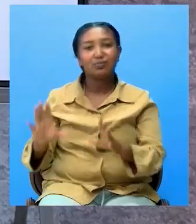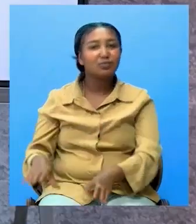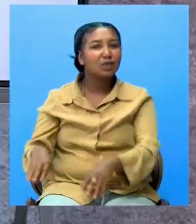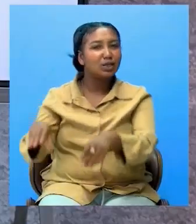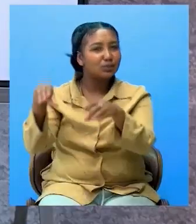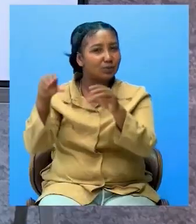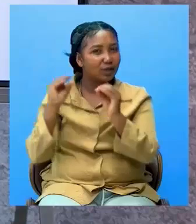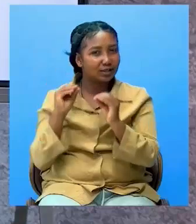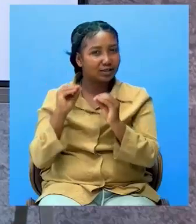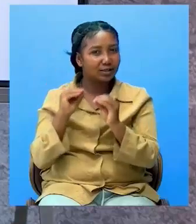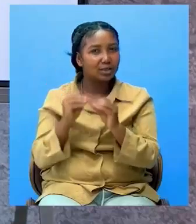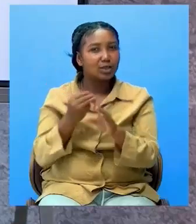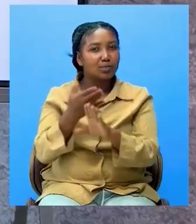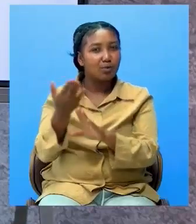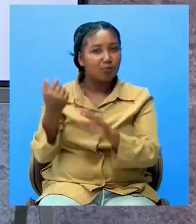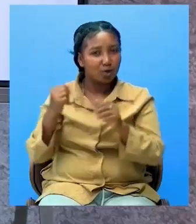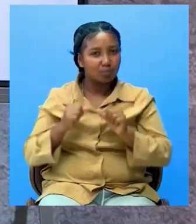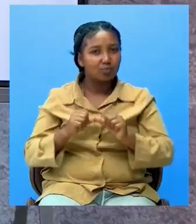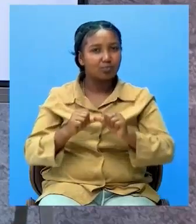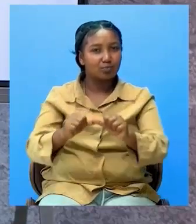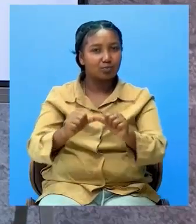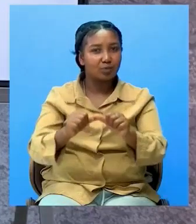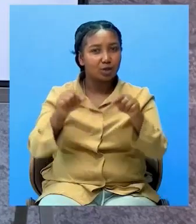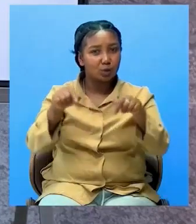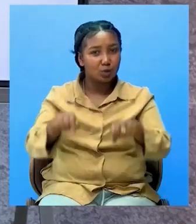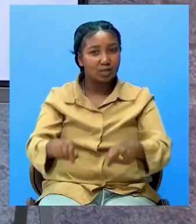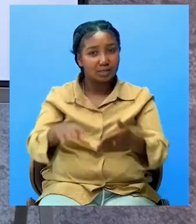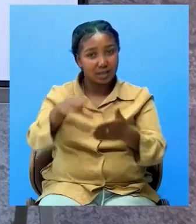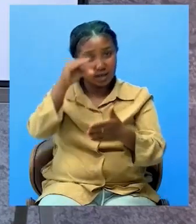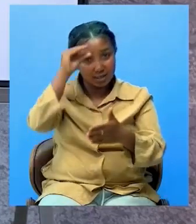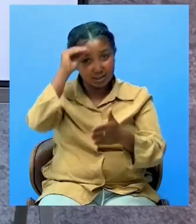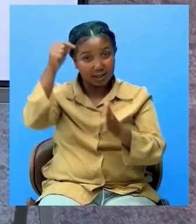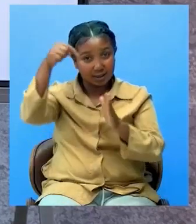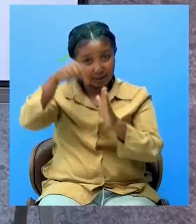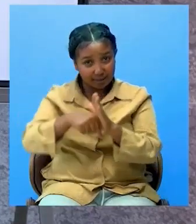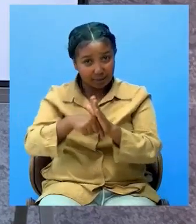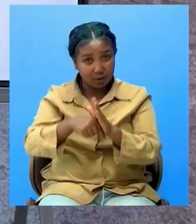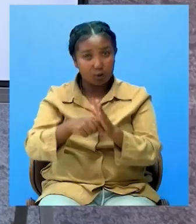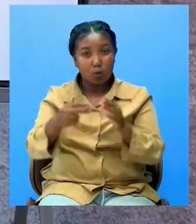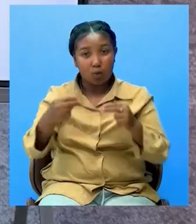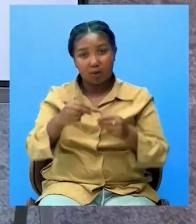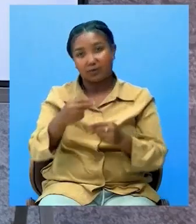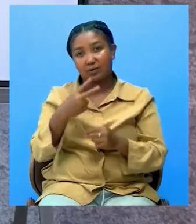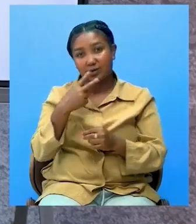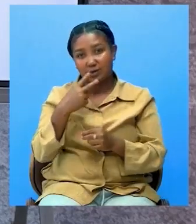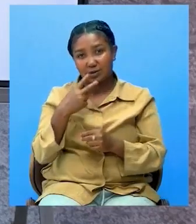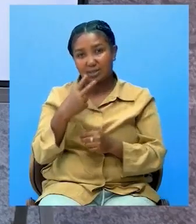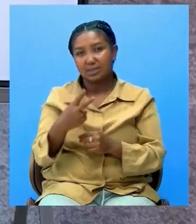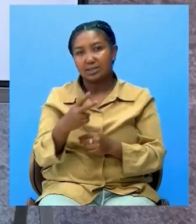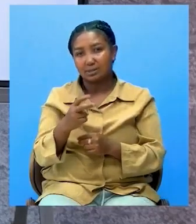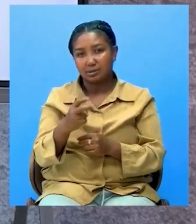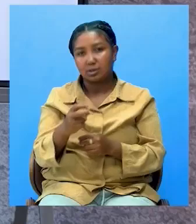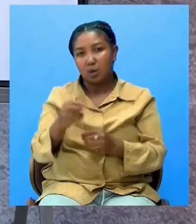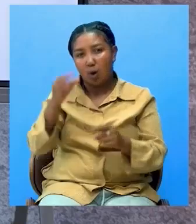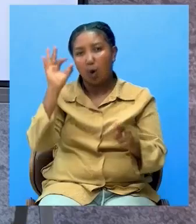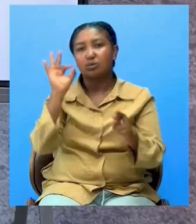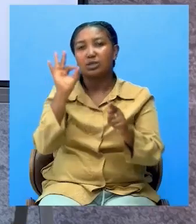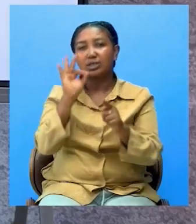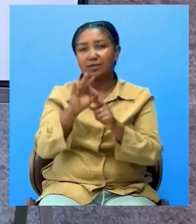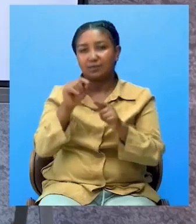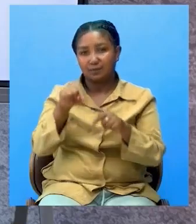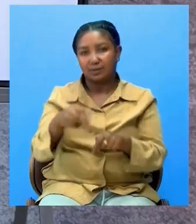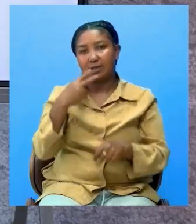Students, before we go to today's lesson in deeply, we have to say something about objective of the